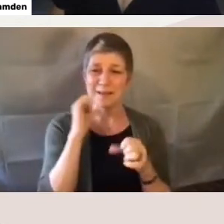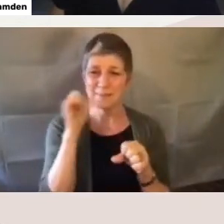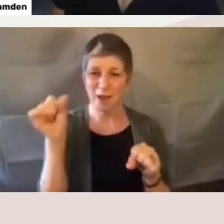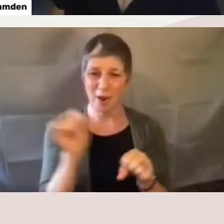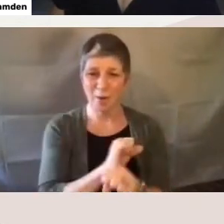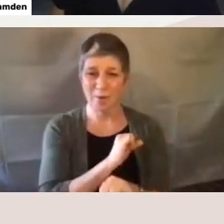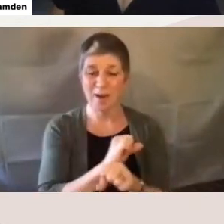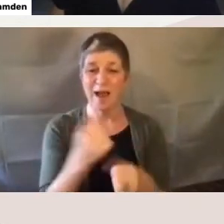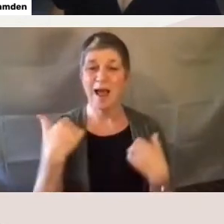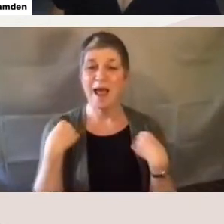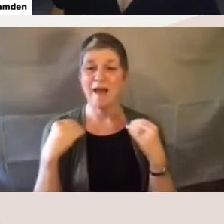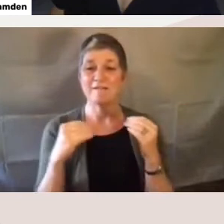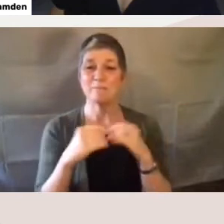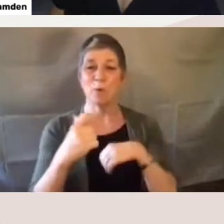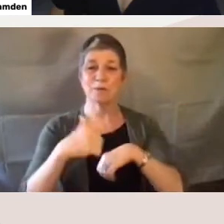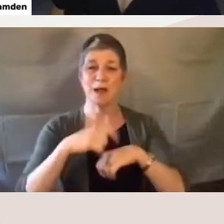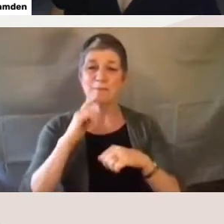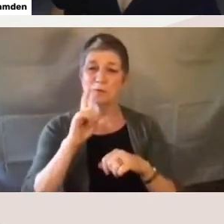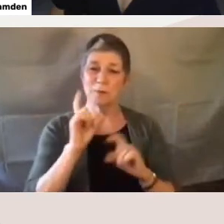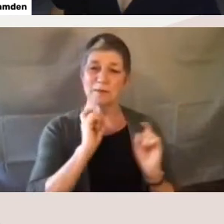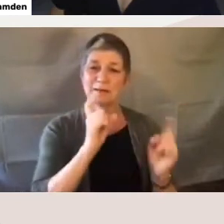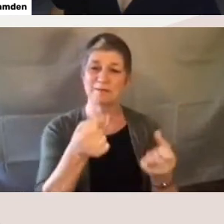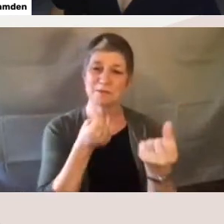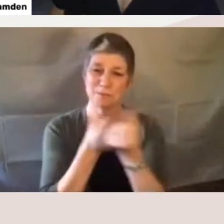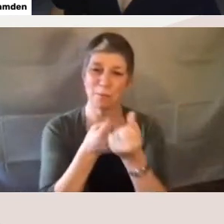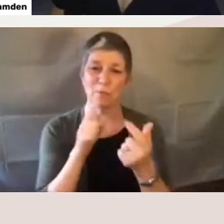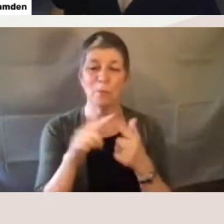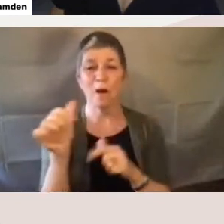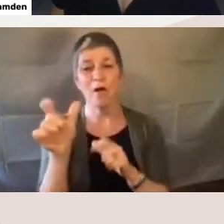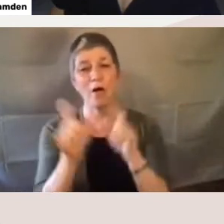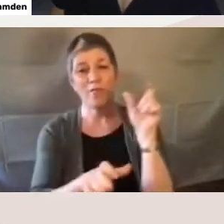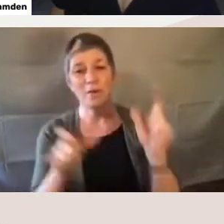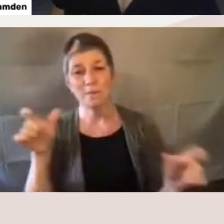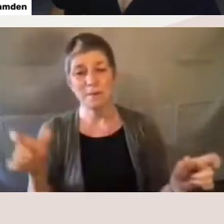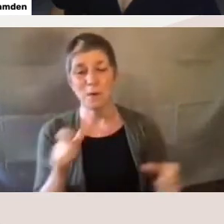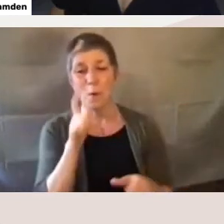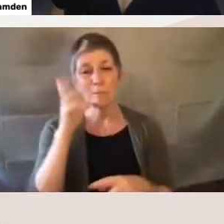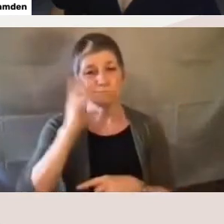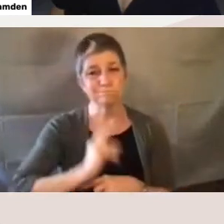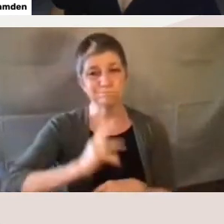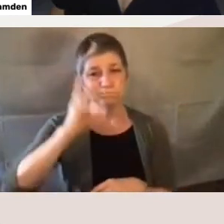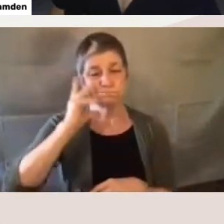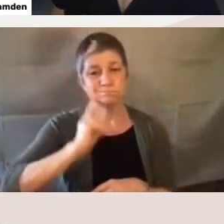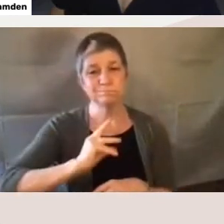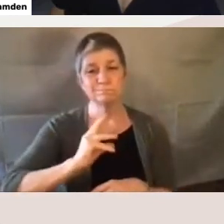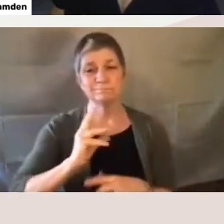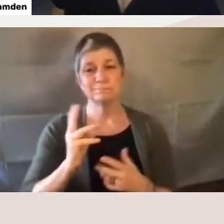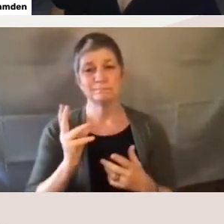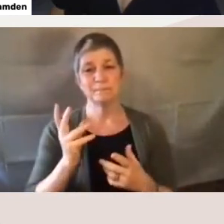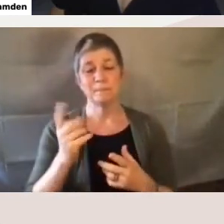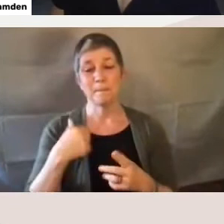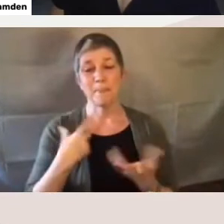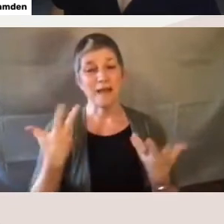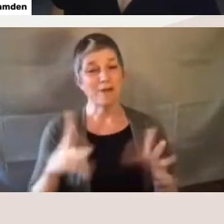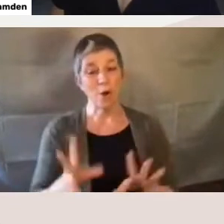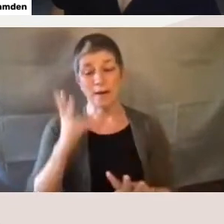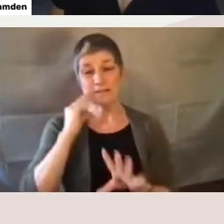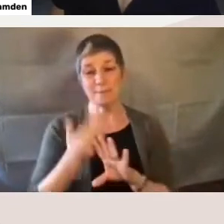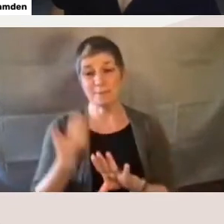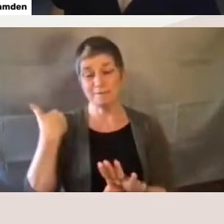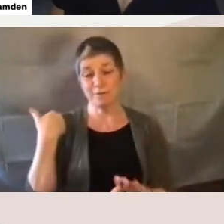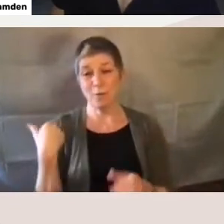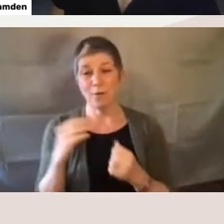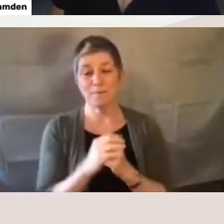to be more of a support for other people that are going through what I've gone through, that